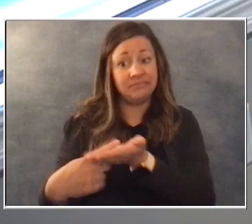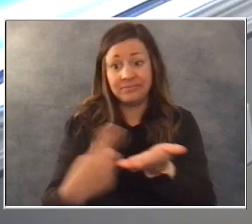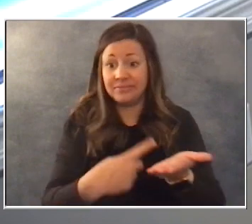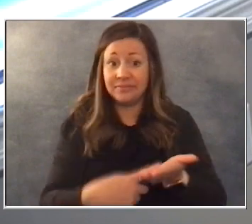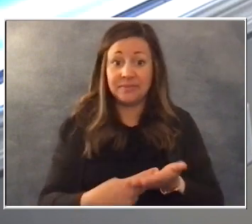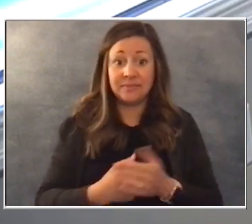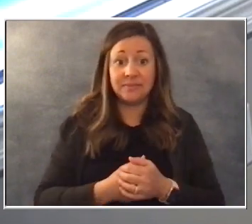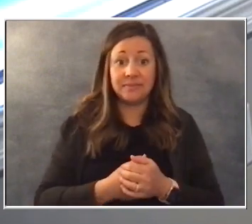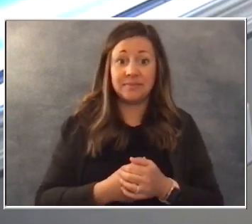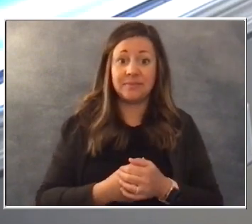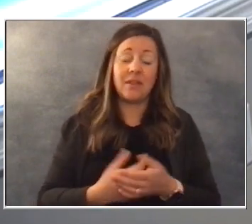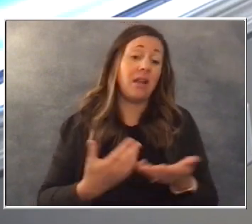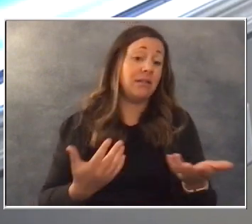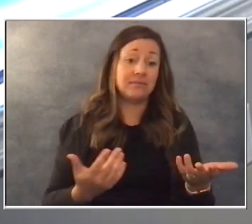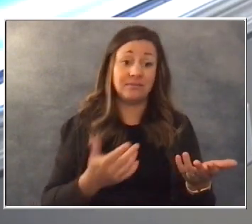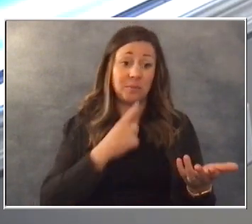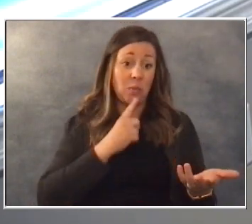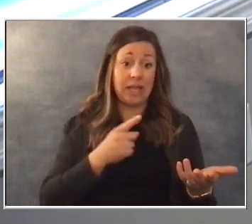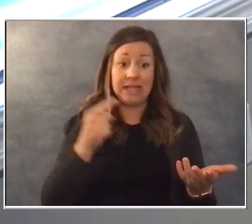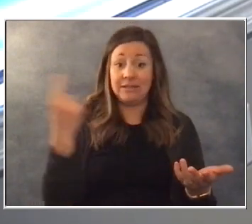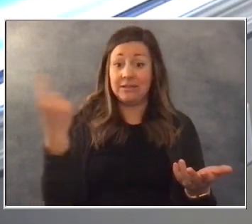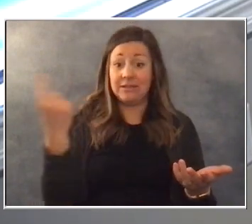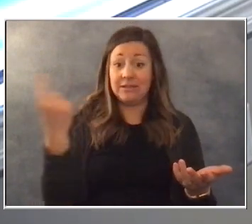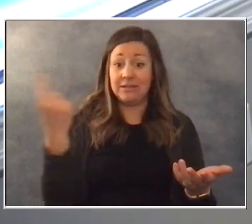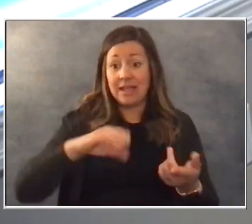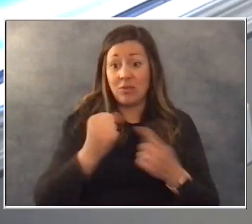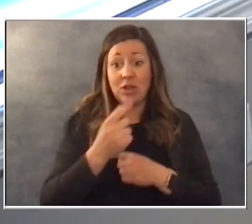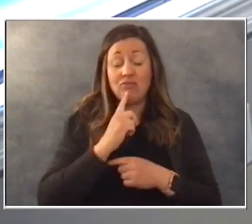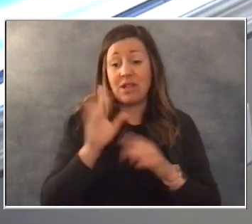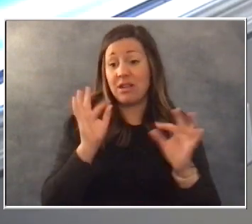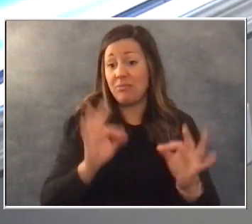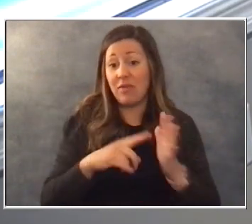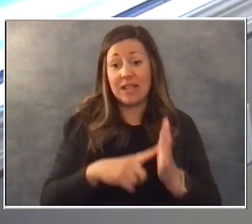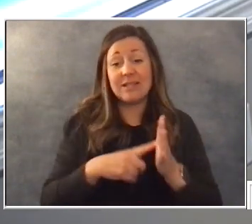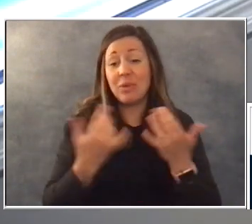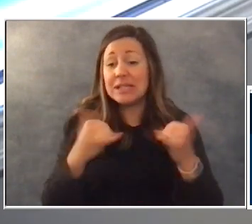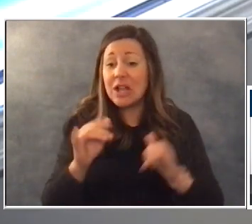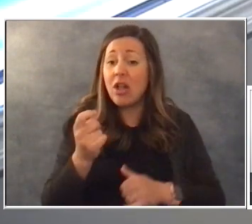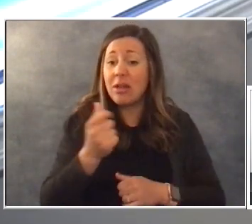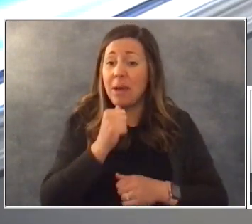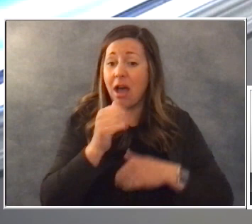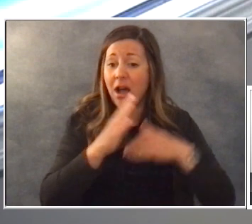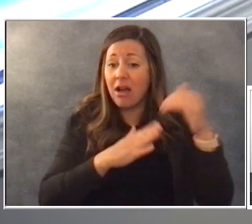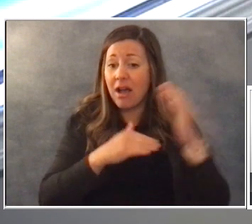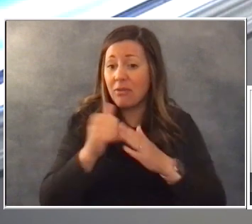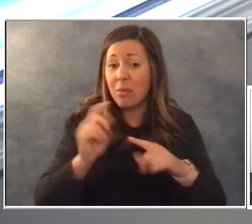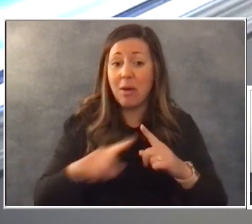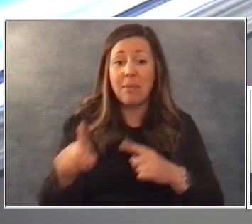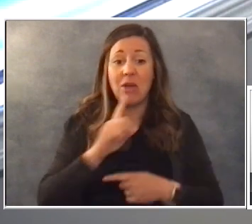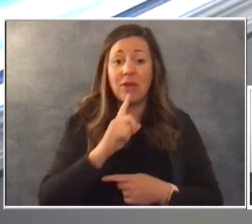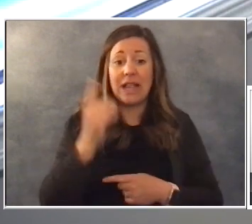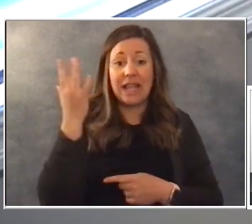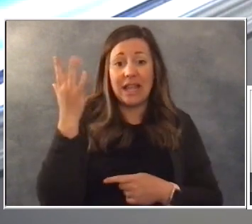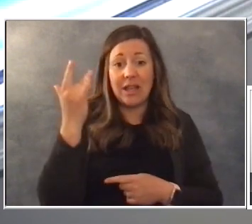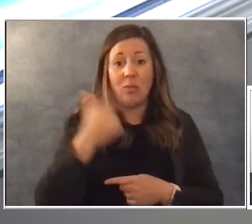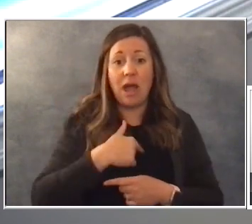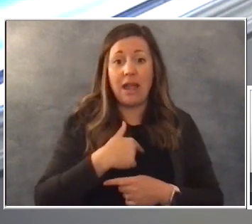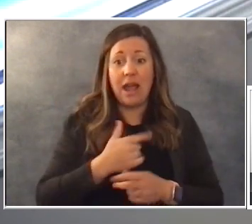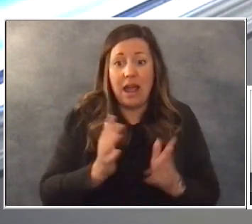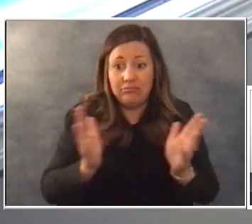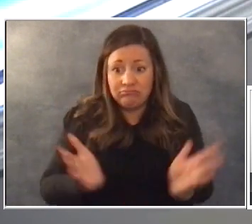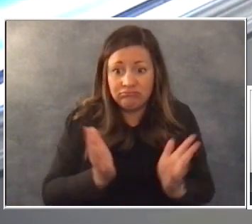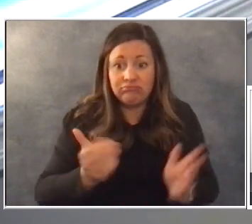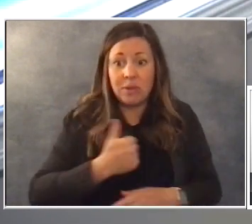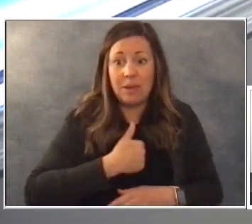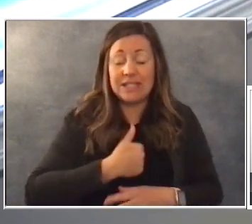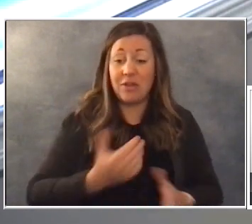I mean, I think something like this is a perfect example. While it still can be a little bit uncomfortable for me, this is why I push myself to accept doing